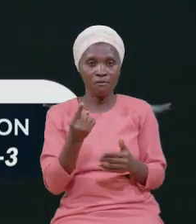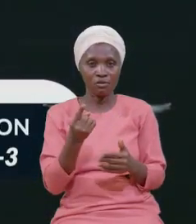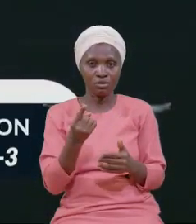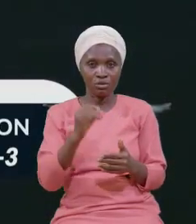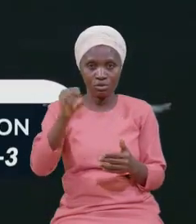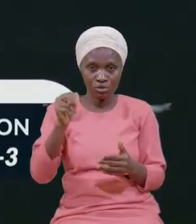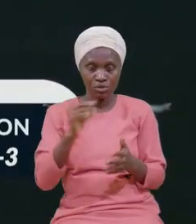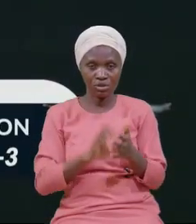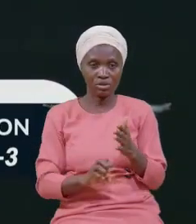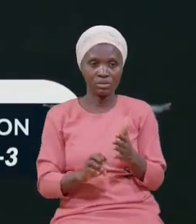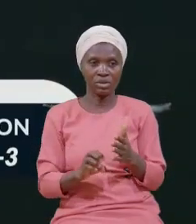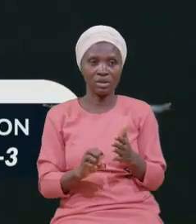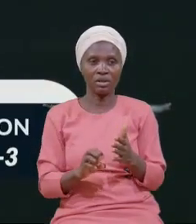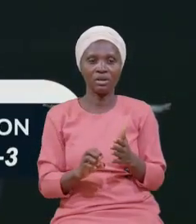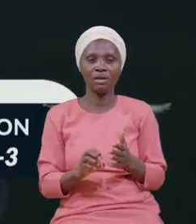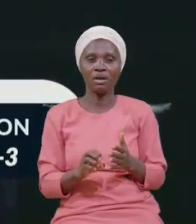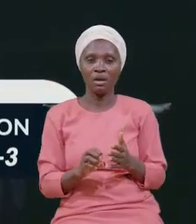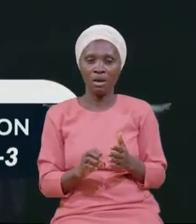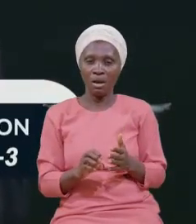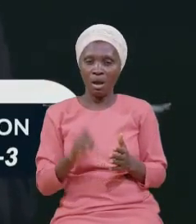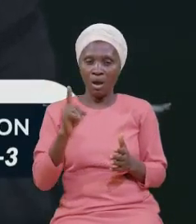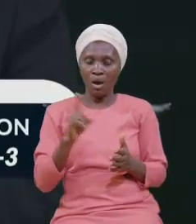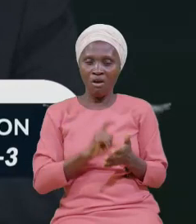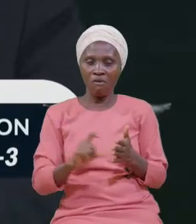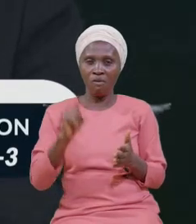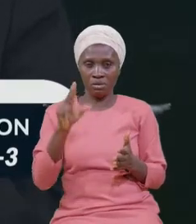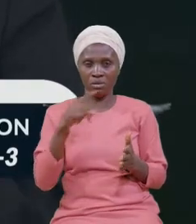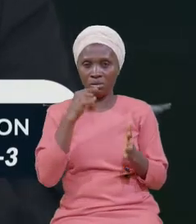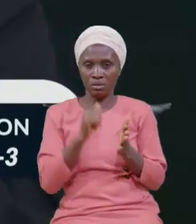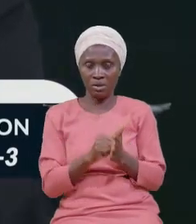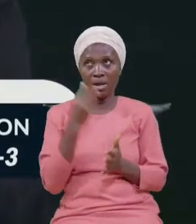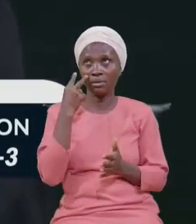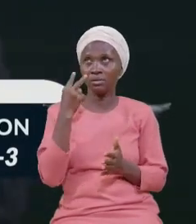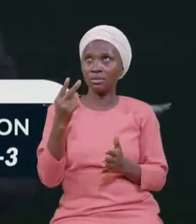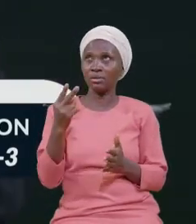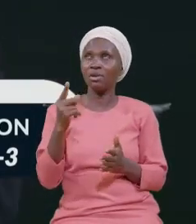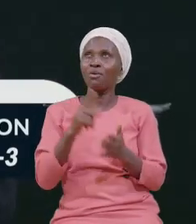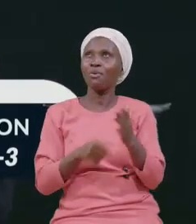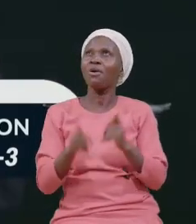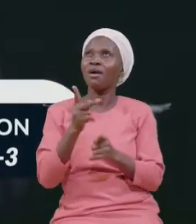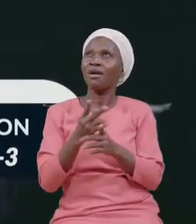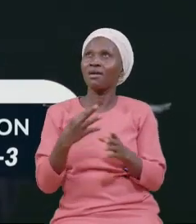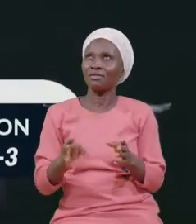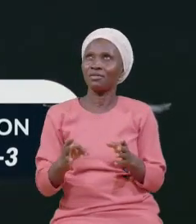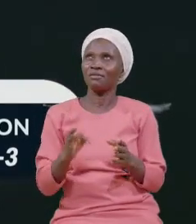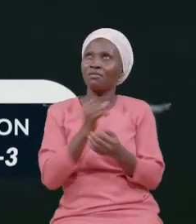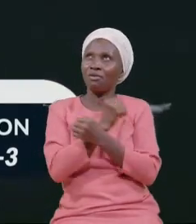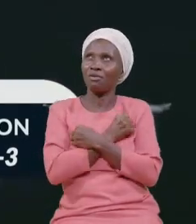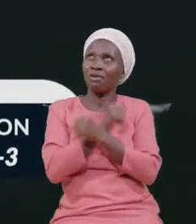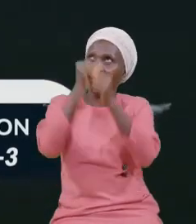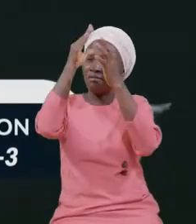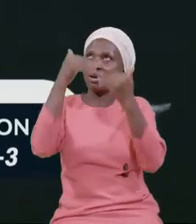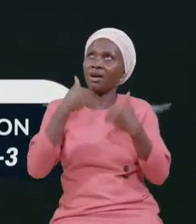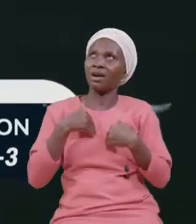behold, what manner of love the Father has bestowed upon us, that we should